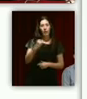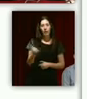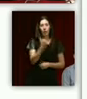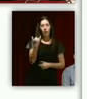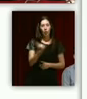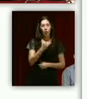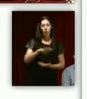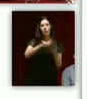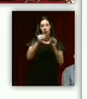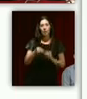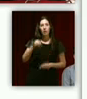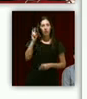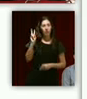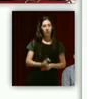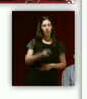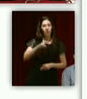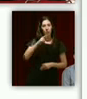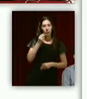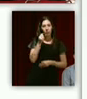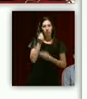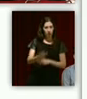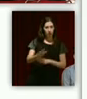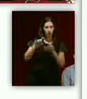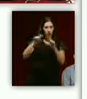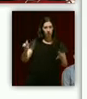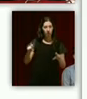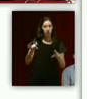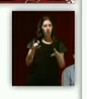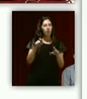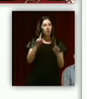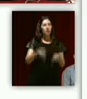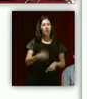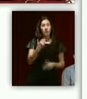present the result and the outcome of a project.